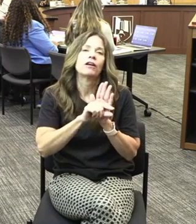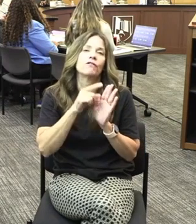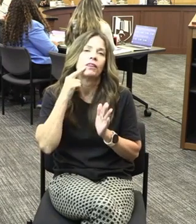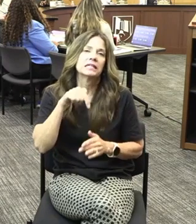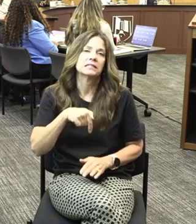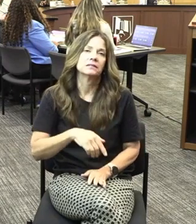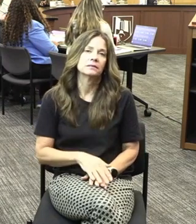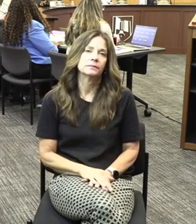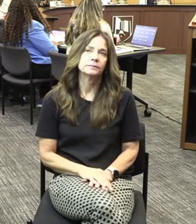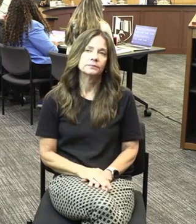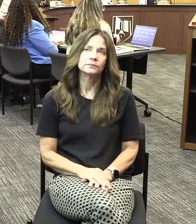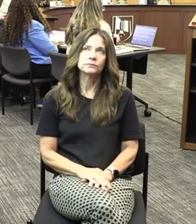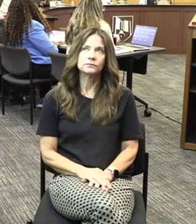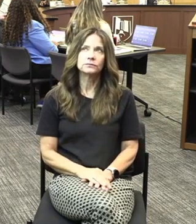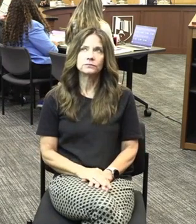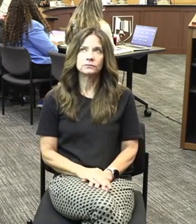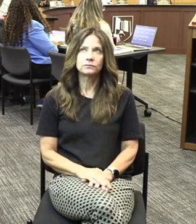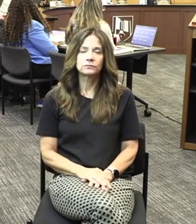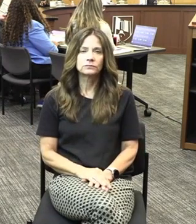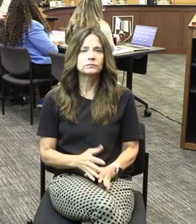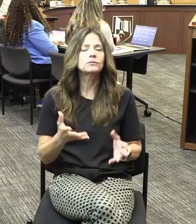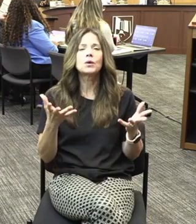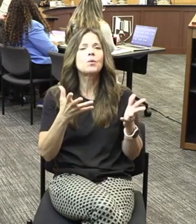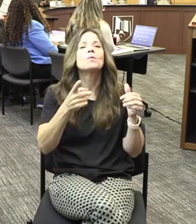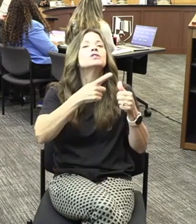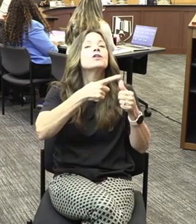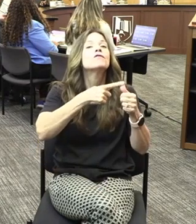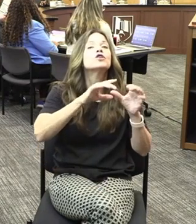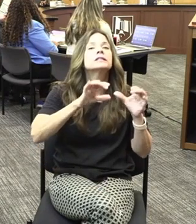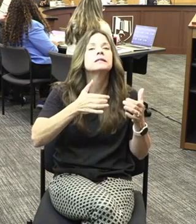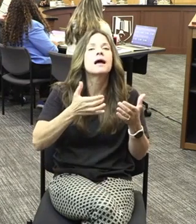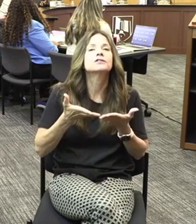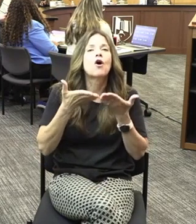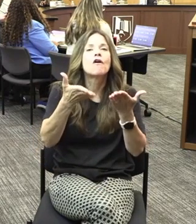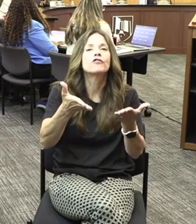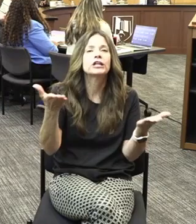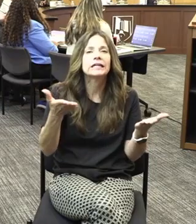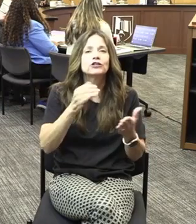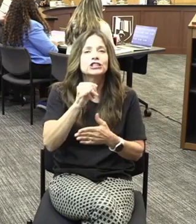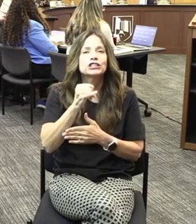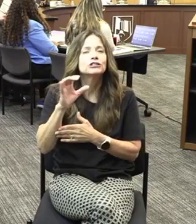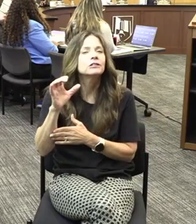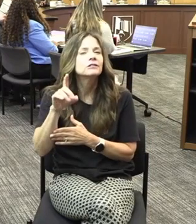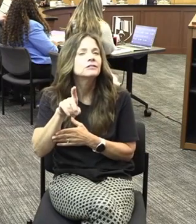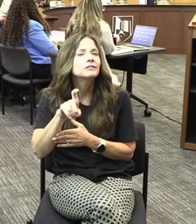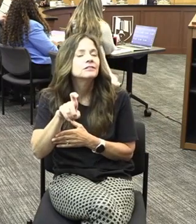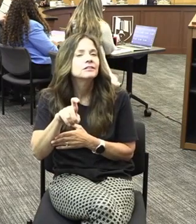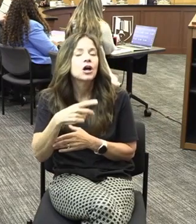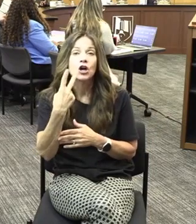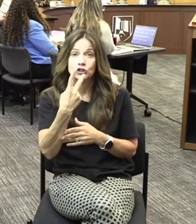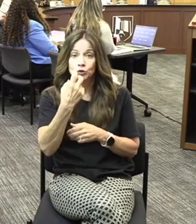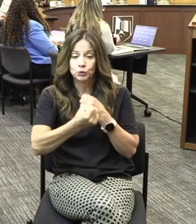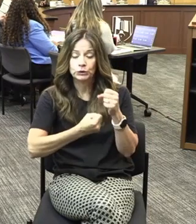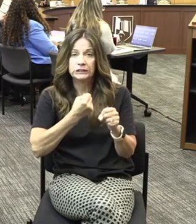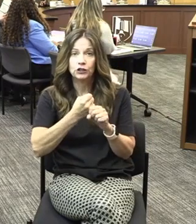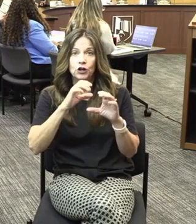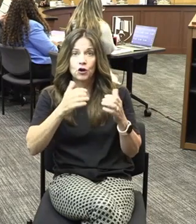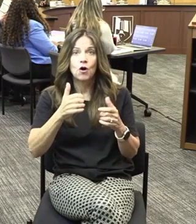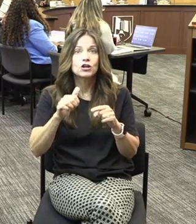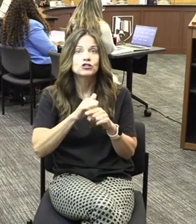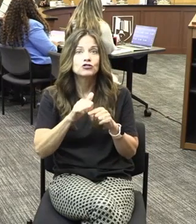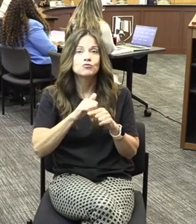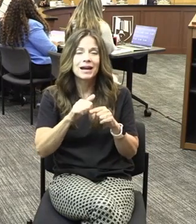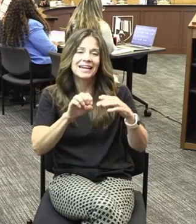So what was the first course offering at JJC? A 2-year course for the training of